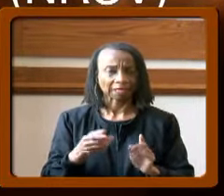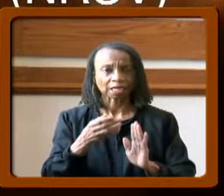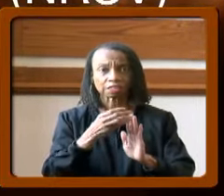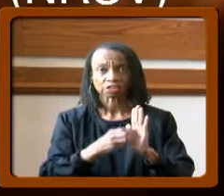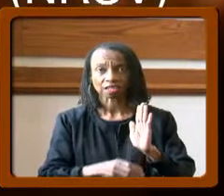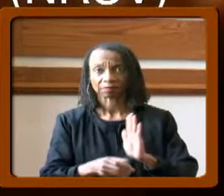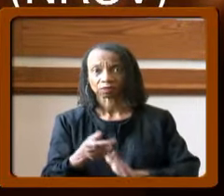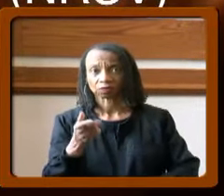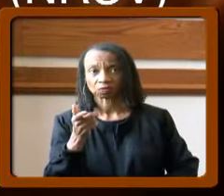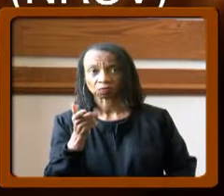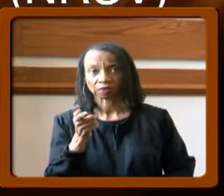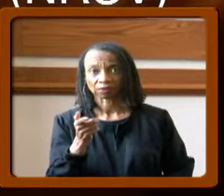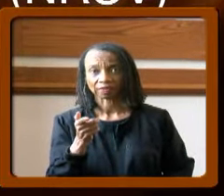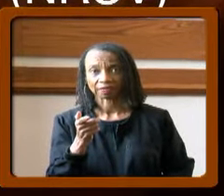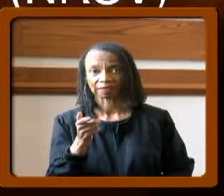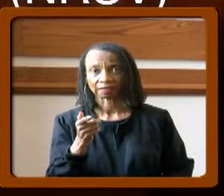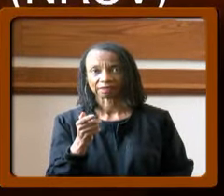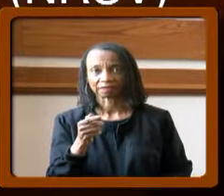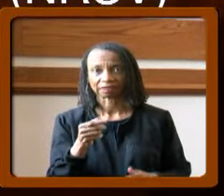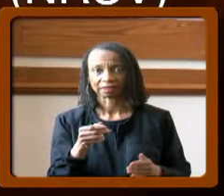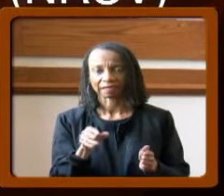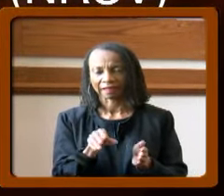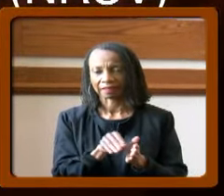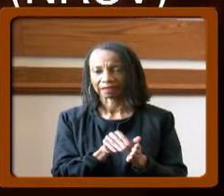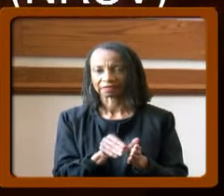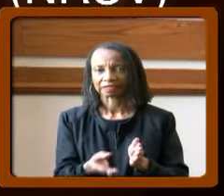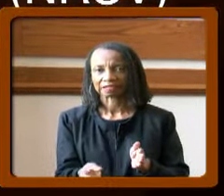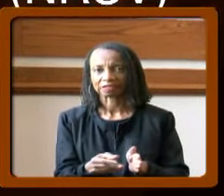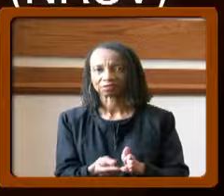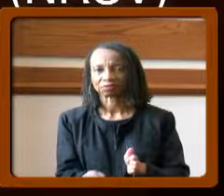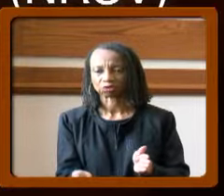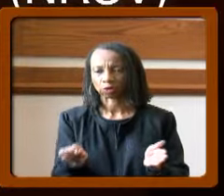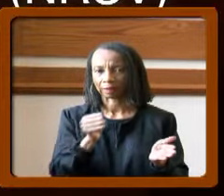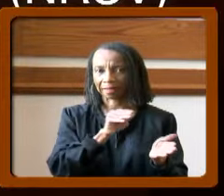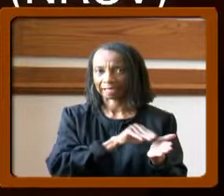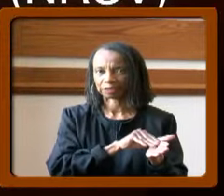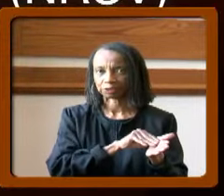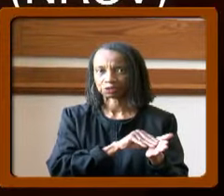chapter 21. Let's turn to page chapter 21,